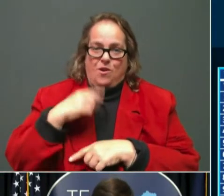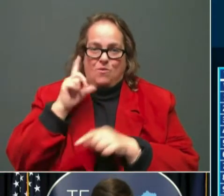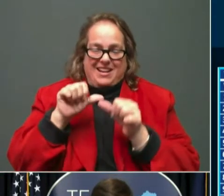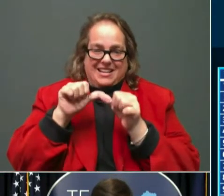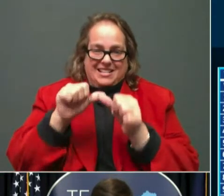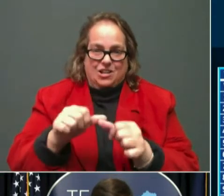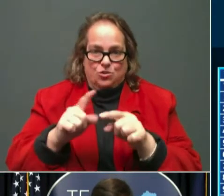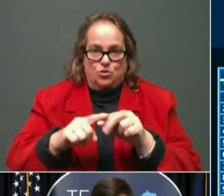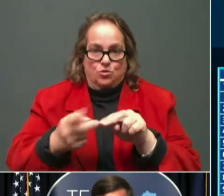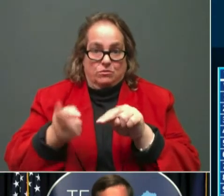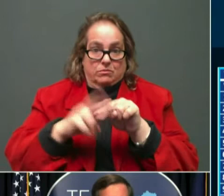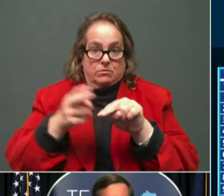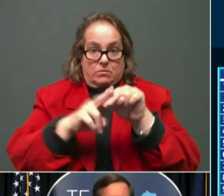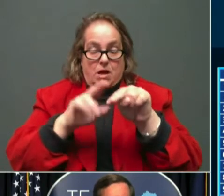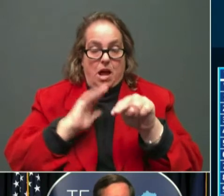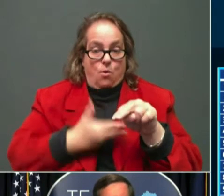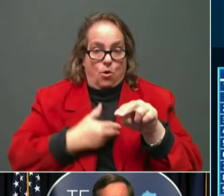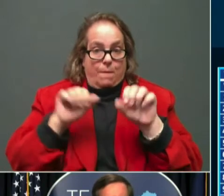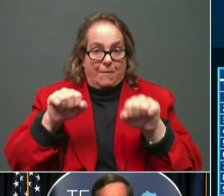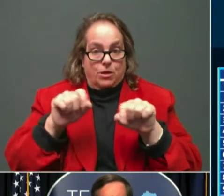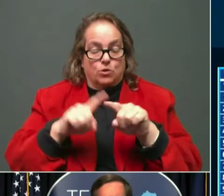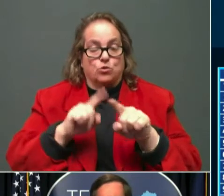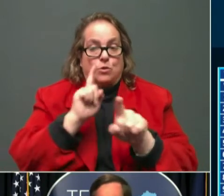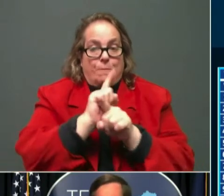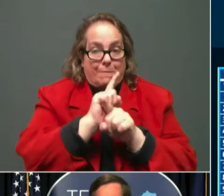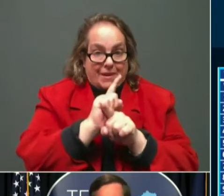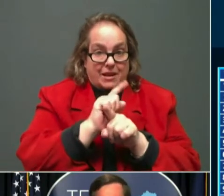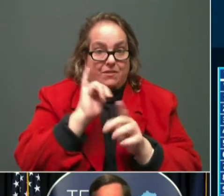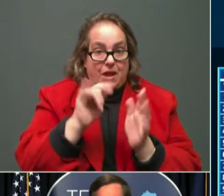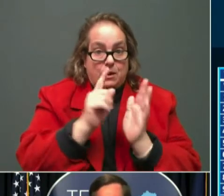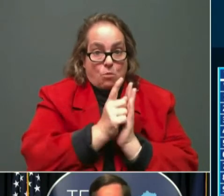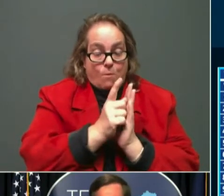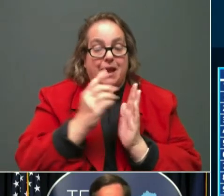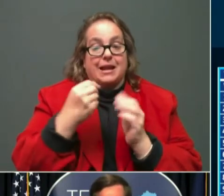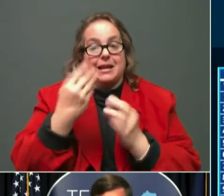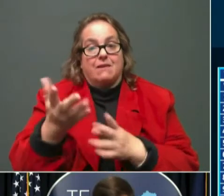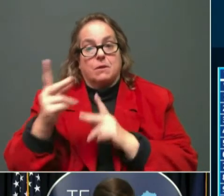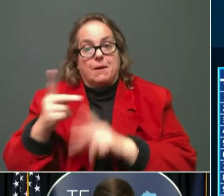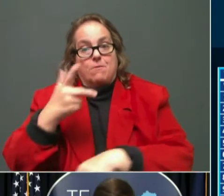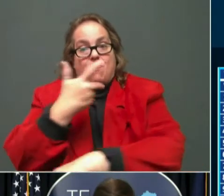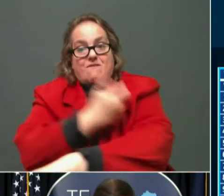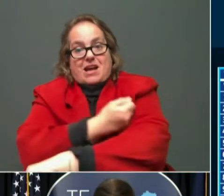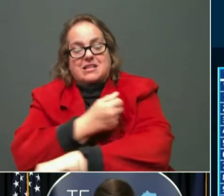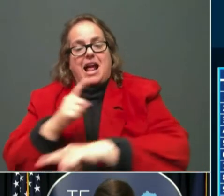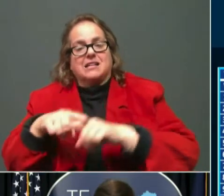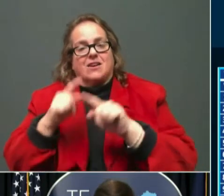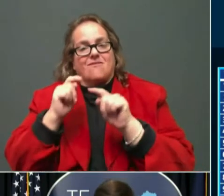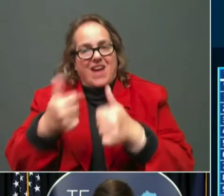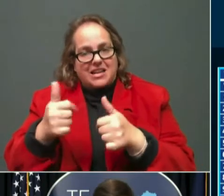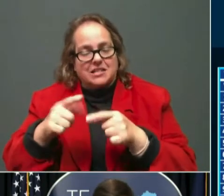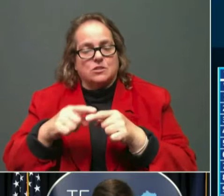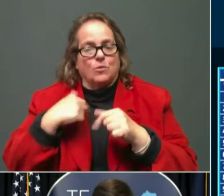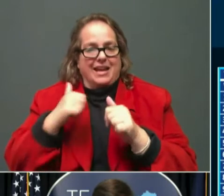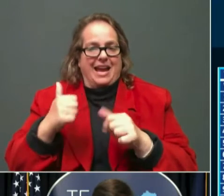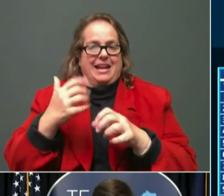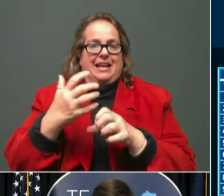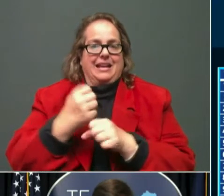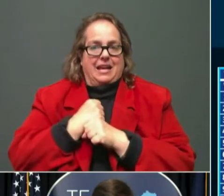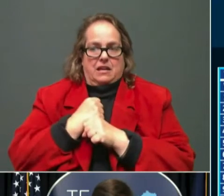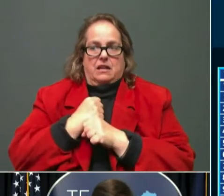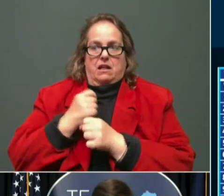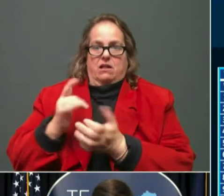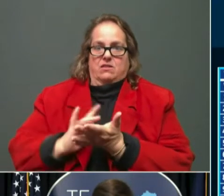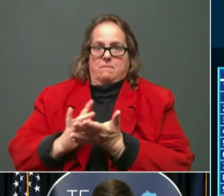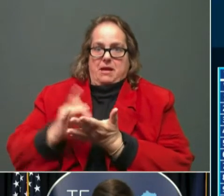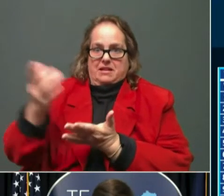ability to meet the moment and to get people vaccinated just as quickly as we can get the vaccines. What you'll see